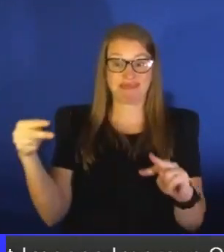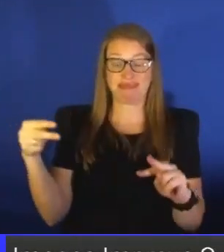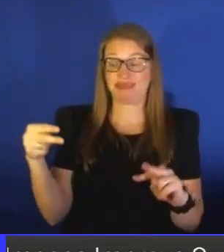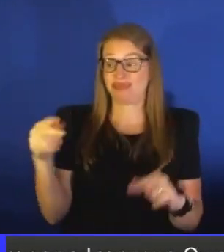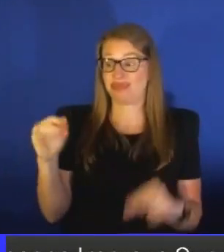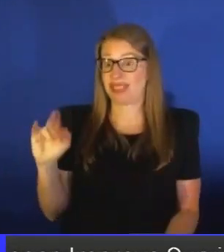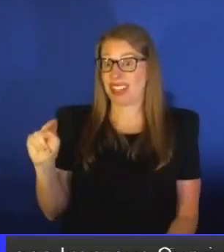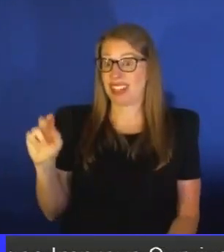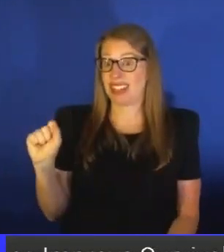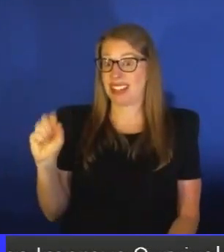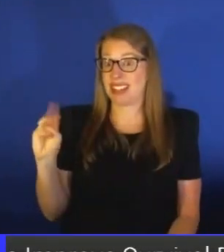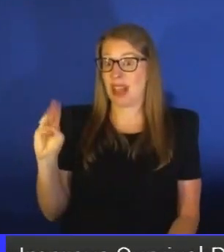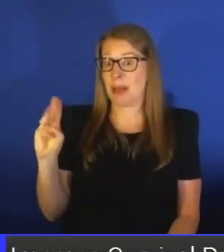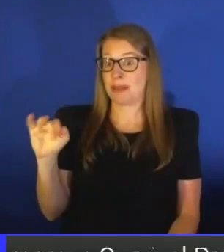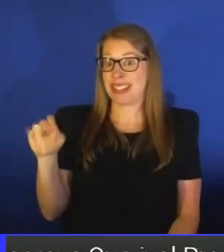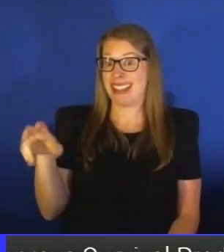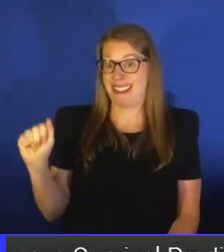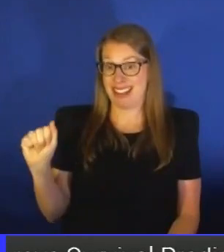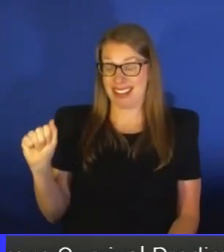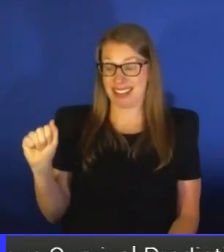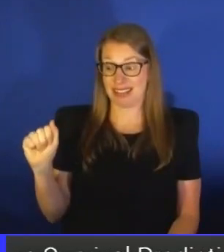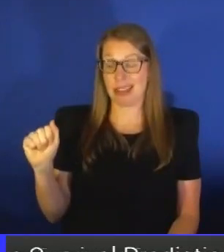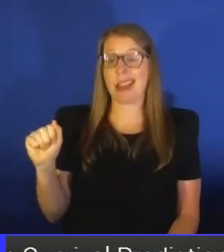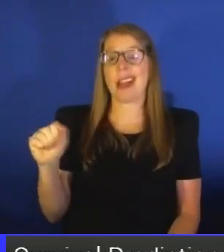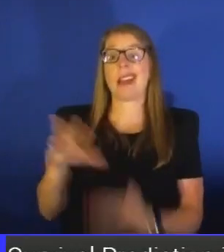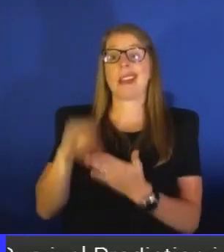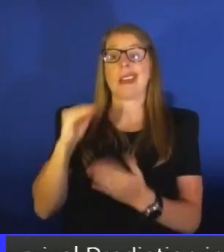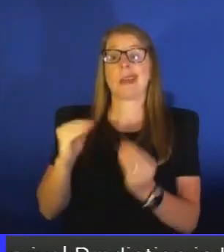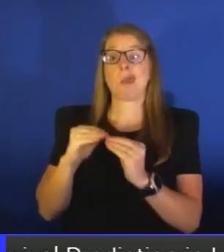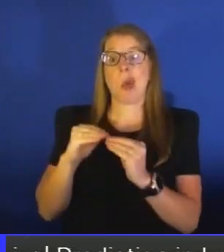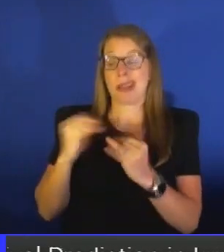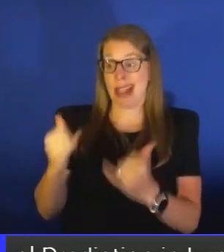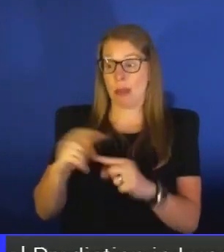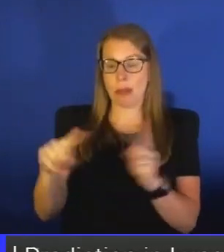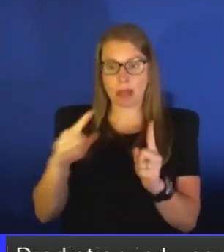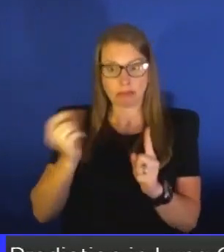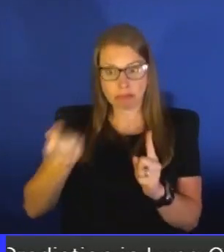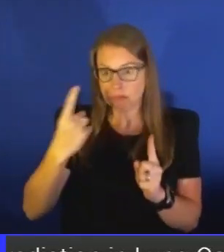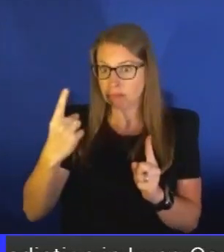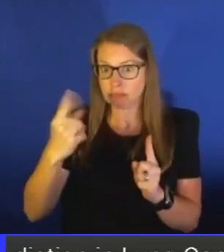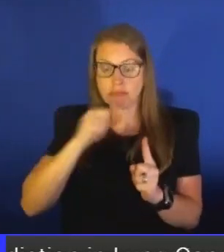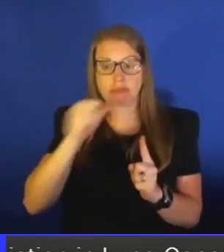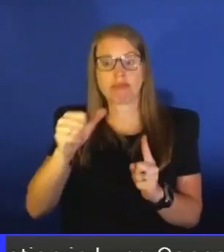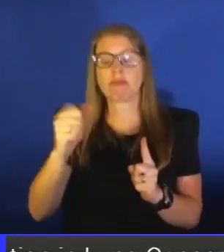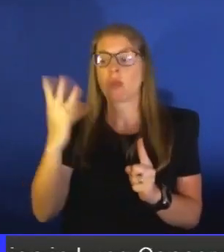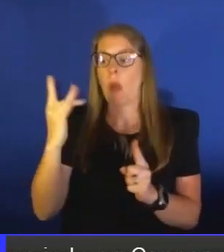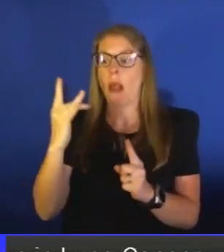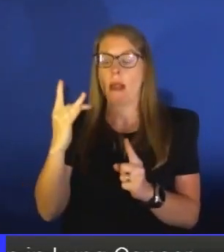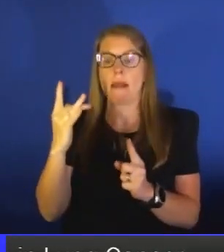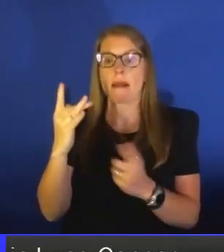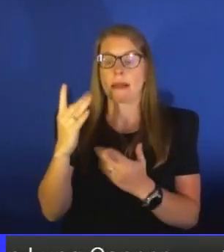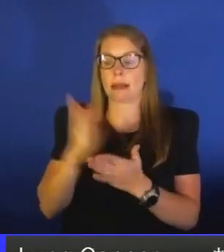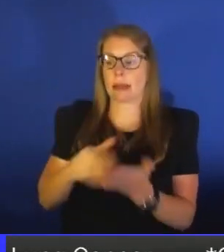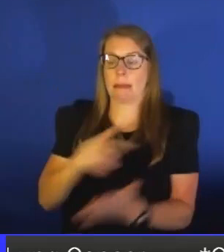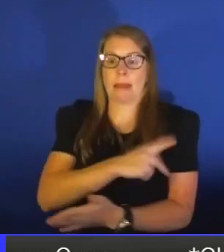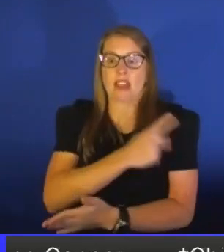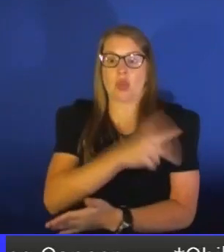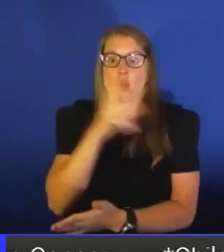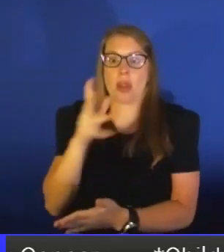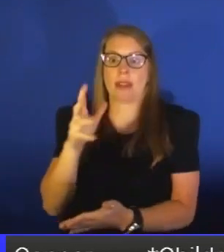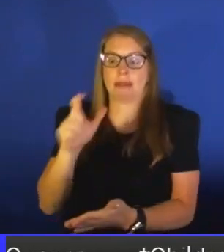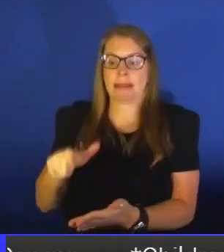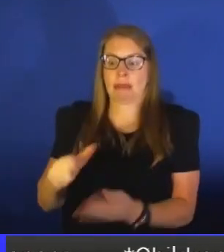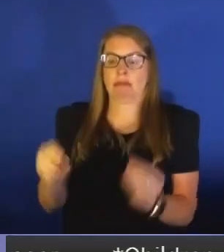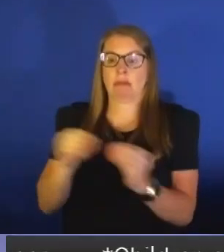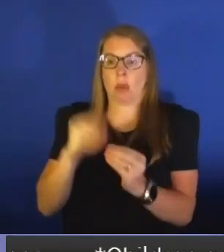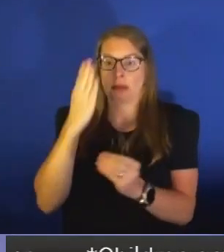getting into more now also, but we don't understand just why some patients will need longer term sleep aids than other patients.